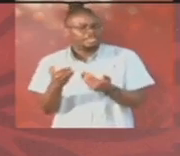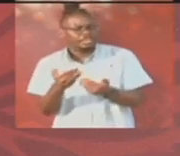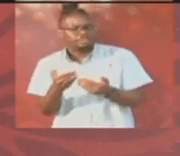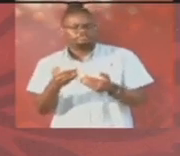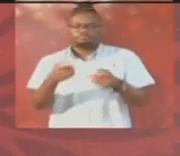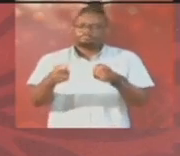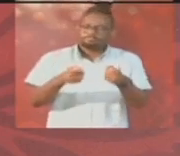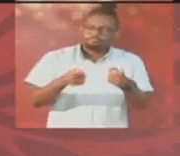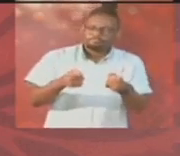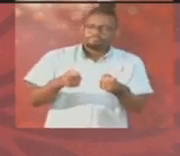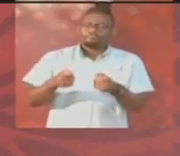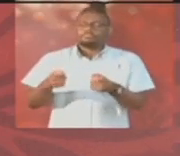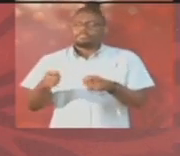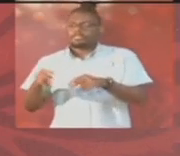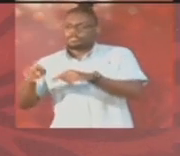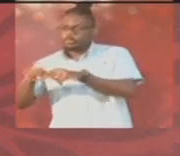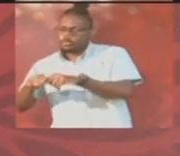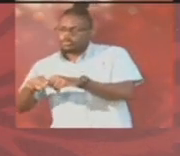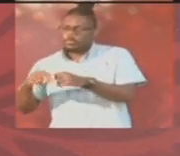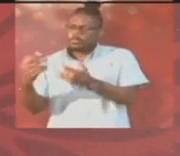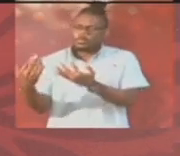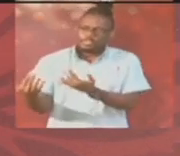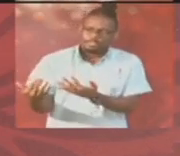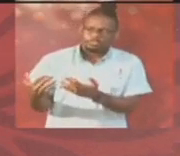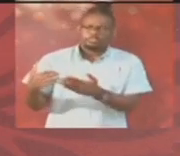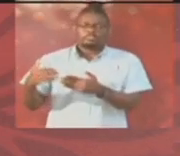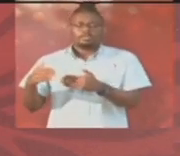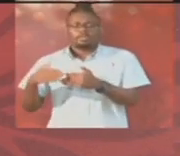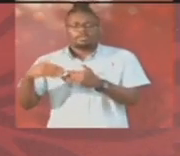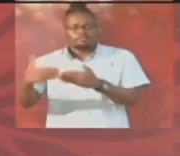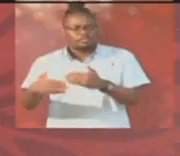day as we aim to vaccinate as much persons as we can.